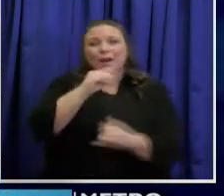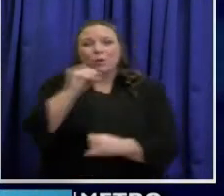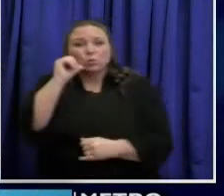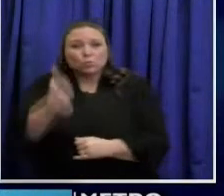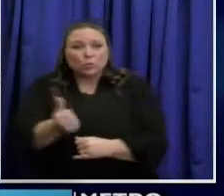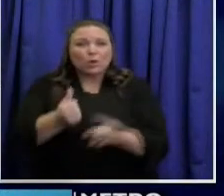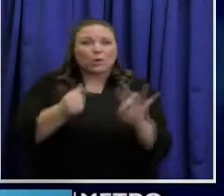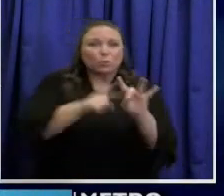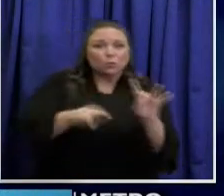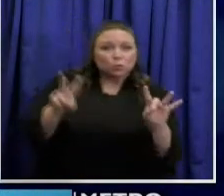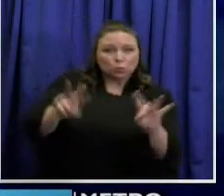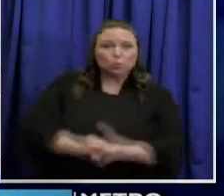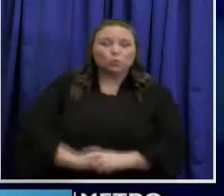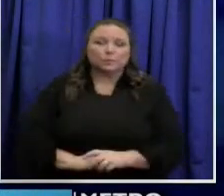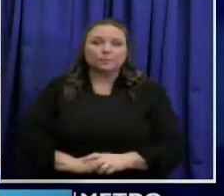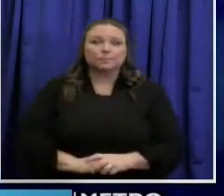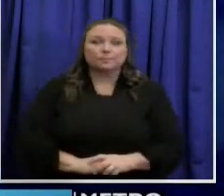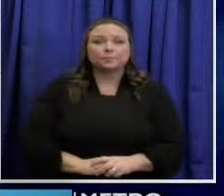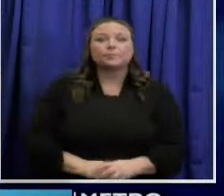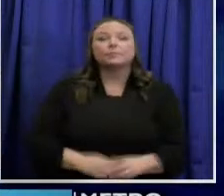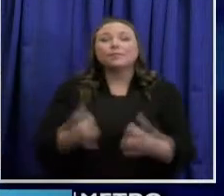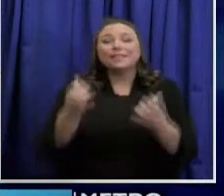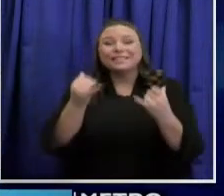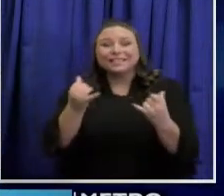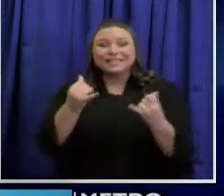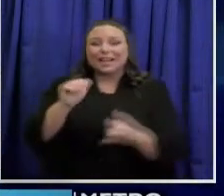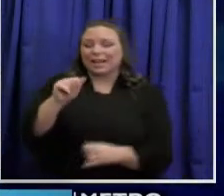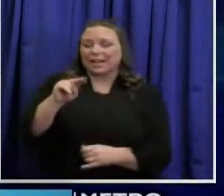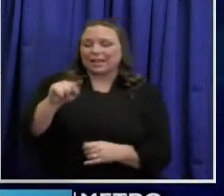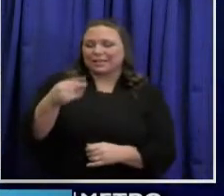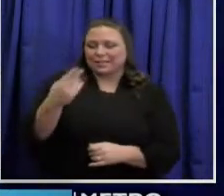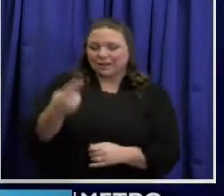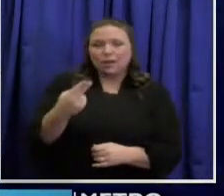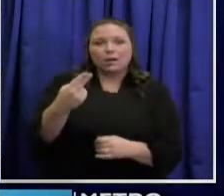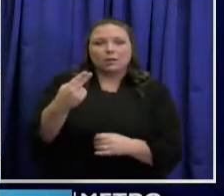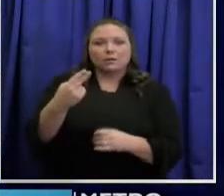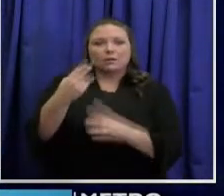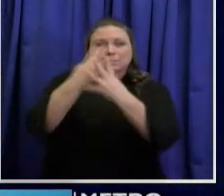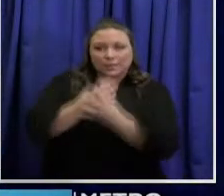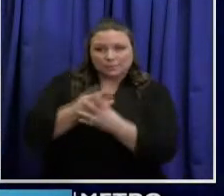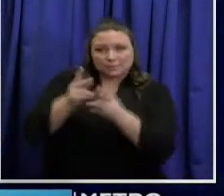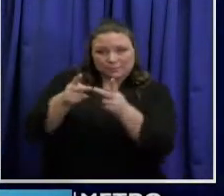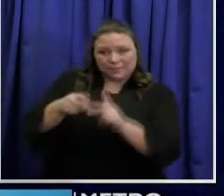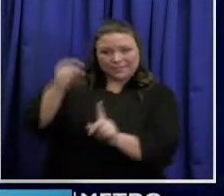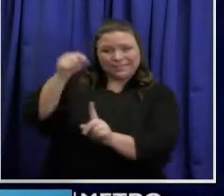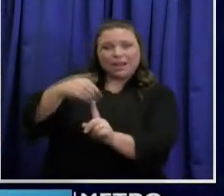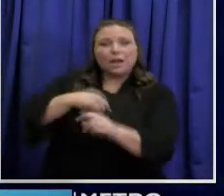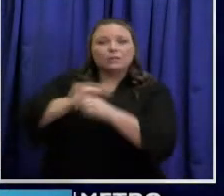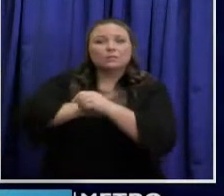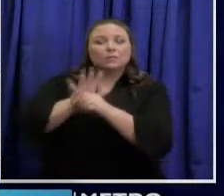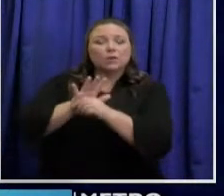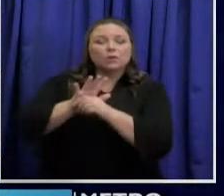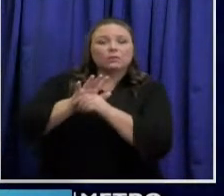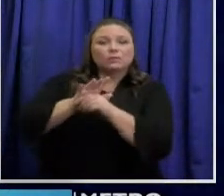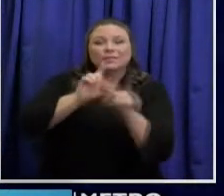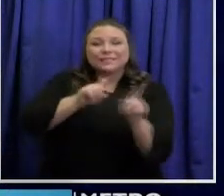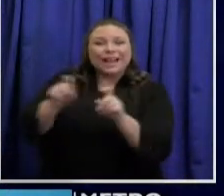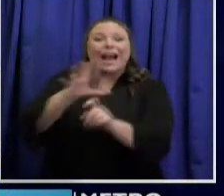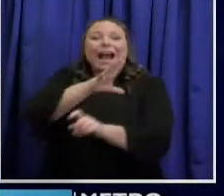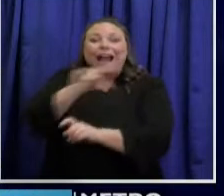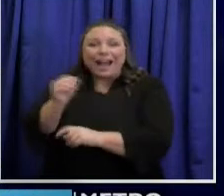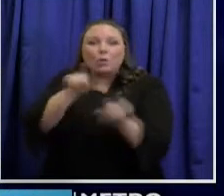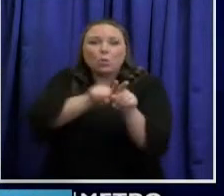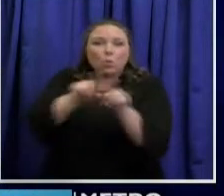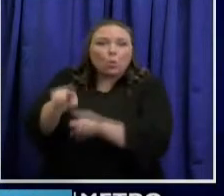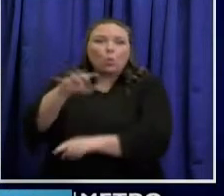2. In addition, today, the Antioch assessment site is providing COVID tests as well as giving flu